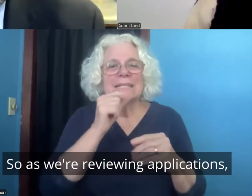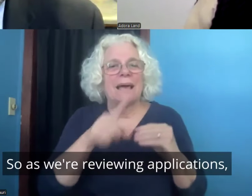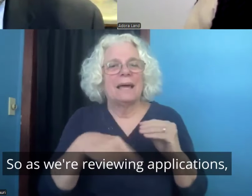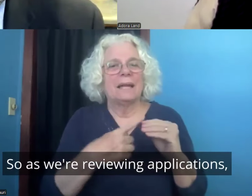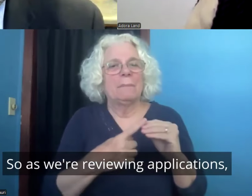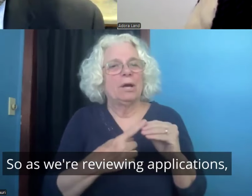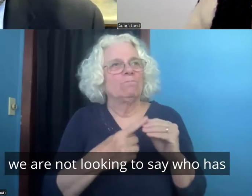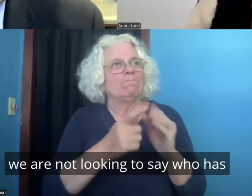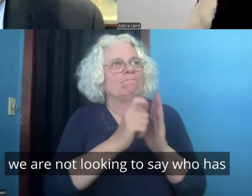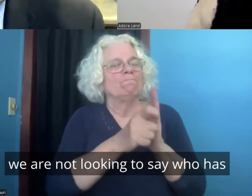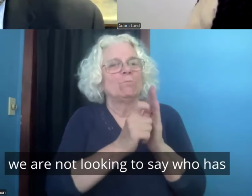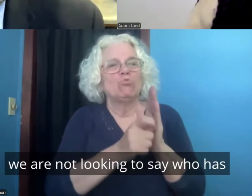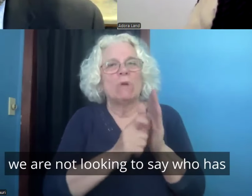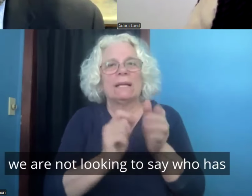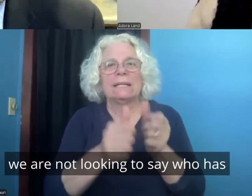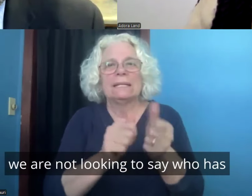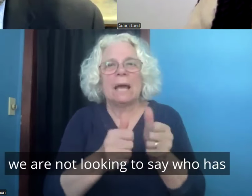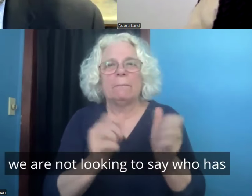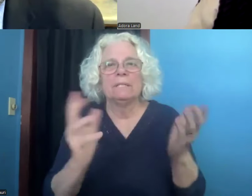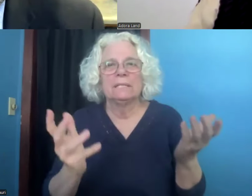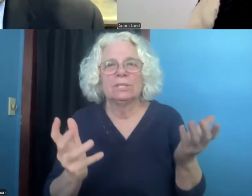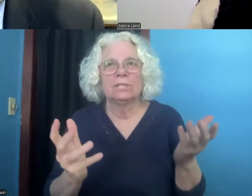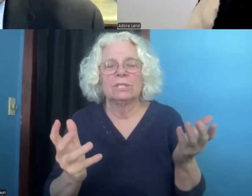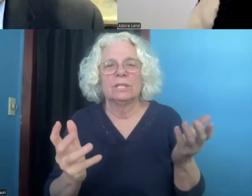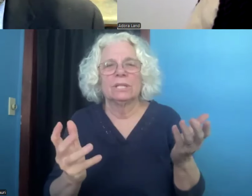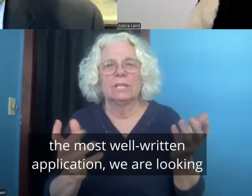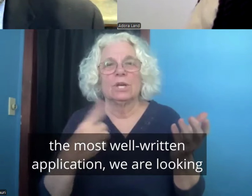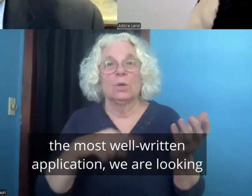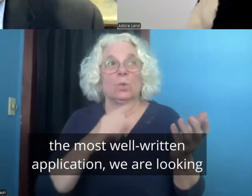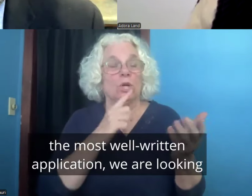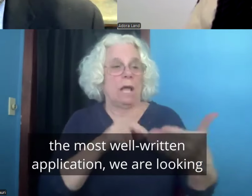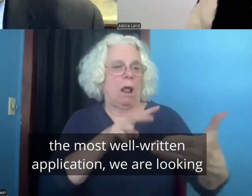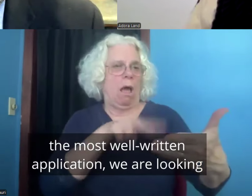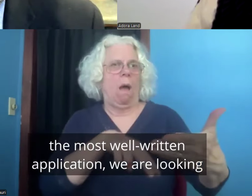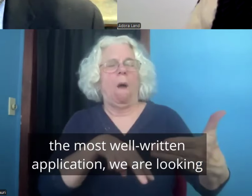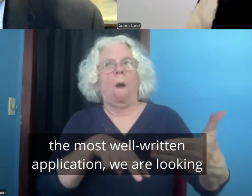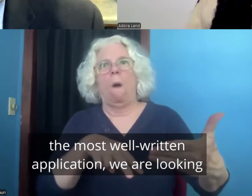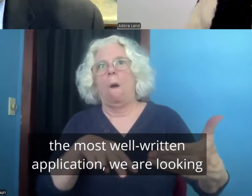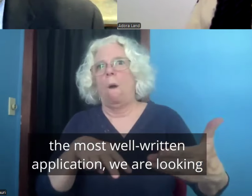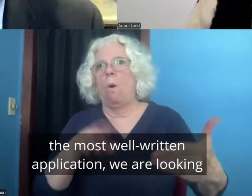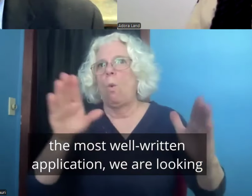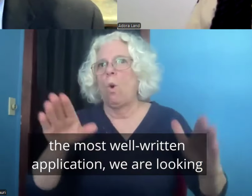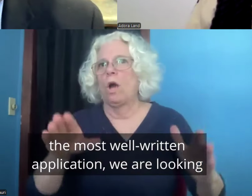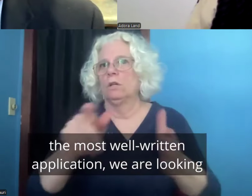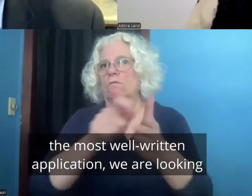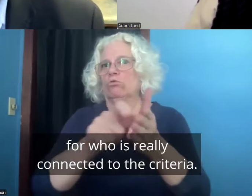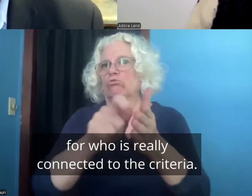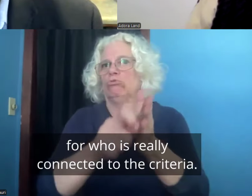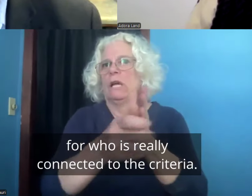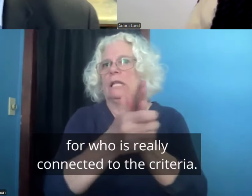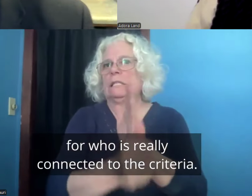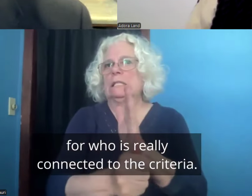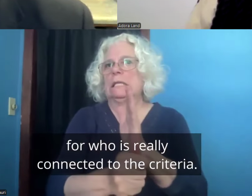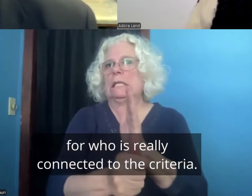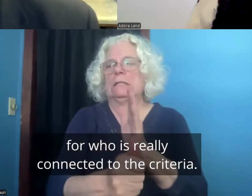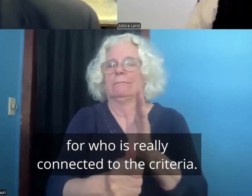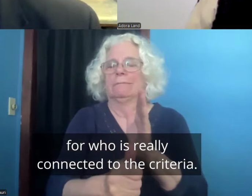reviewing applications, we are not looking to say who has the most well-written application. We are looking for who